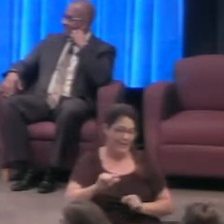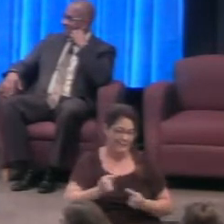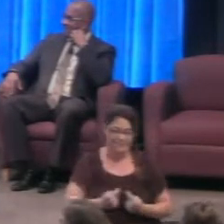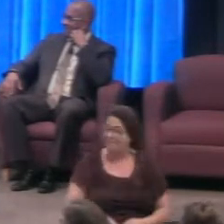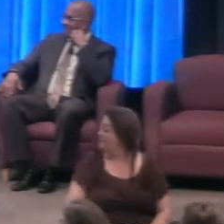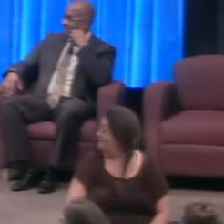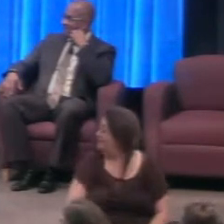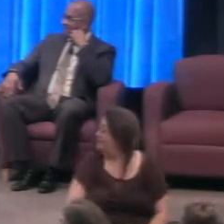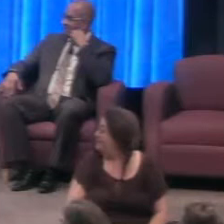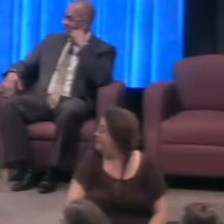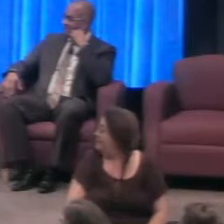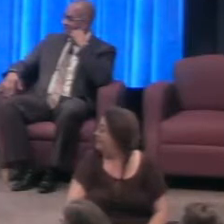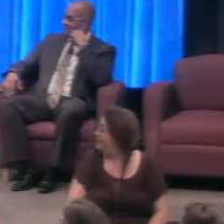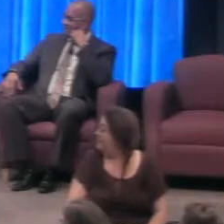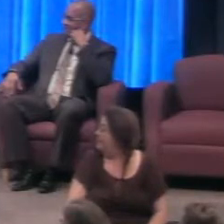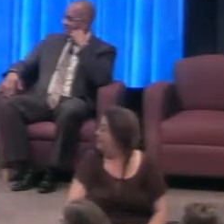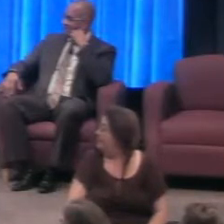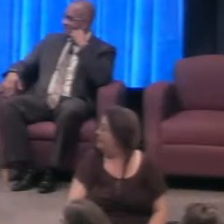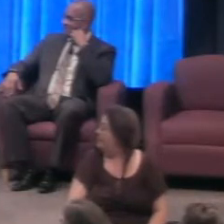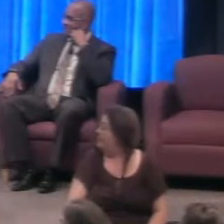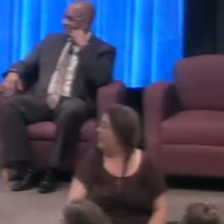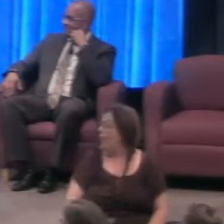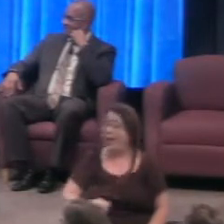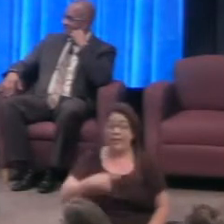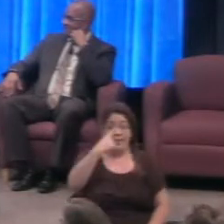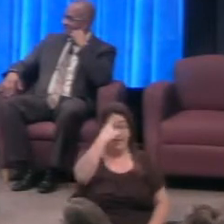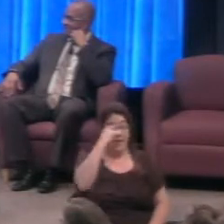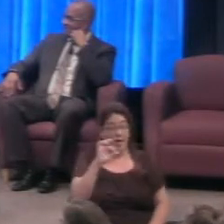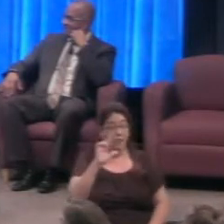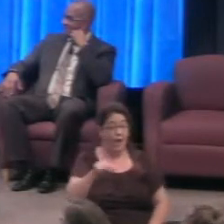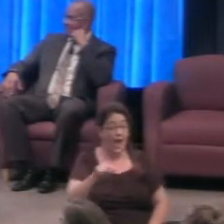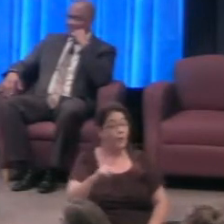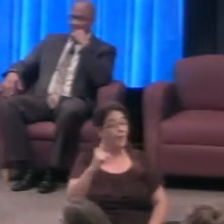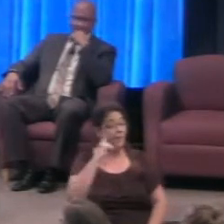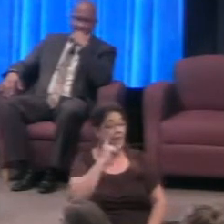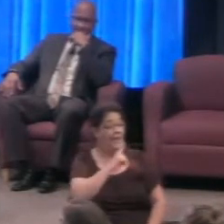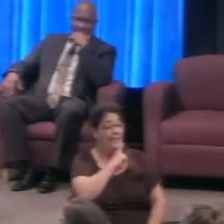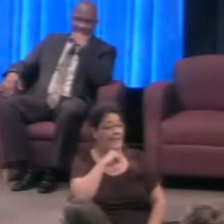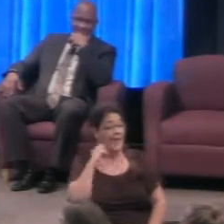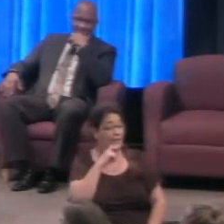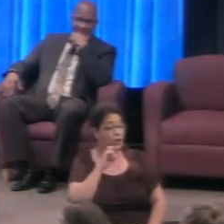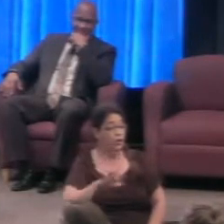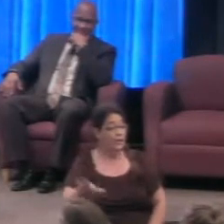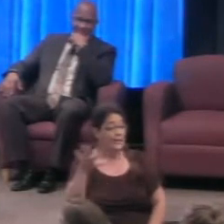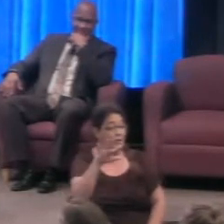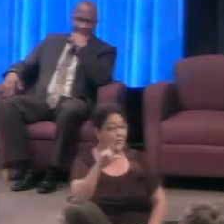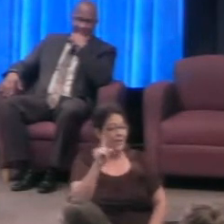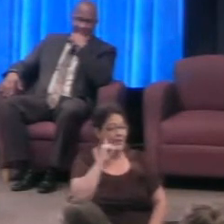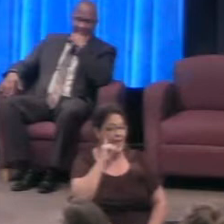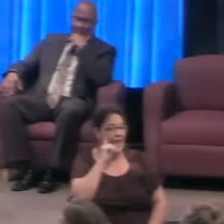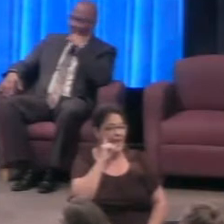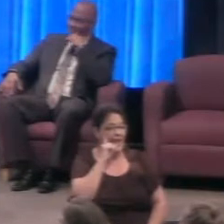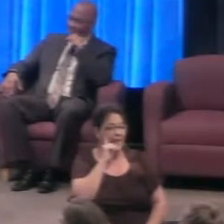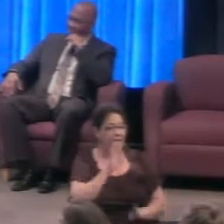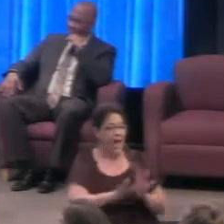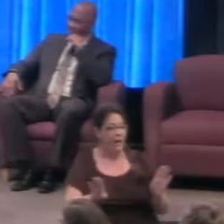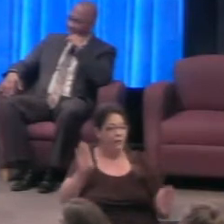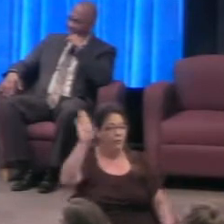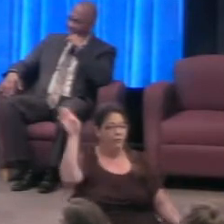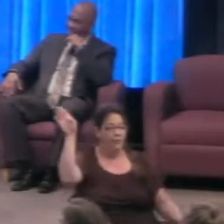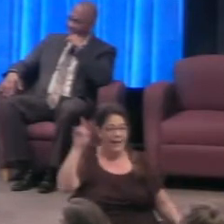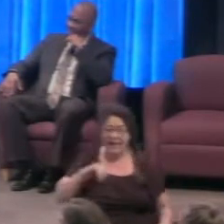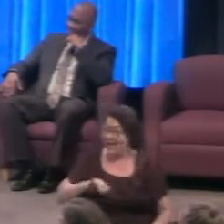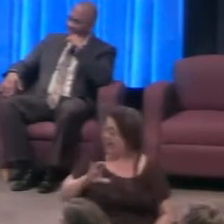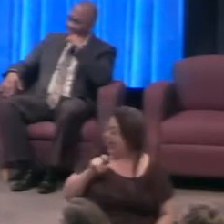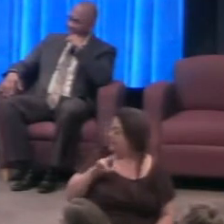And that's my stuff now. Okay. So when you think of Iraq, you think of the desert. You think of the desert, you think of cactus. So we have